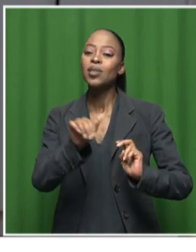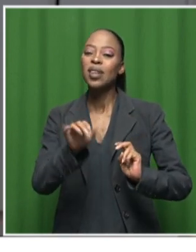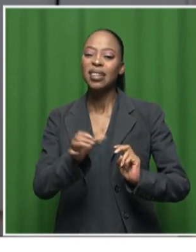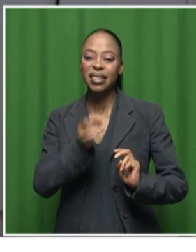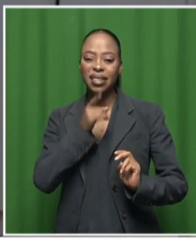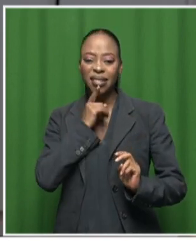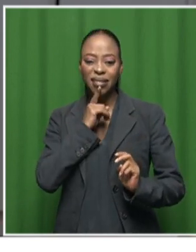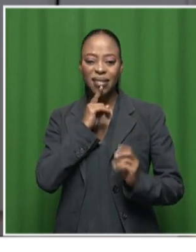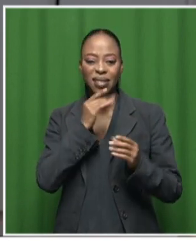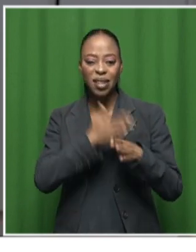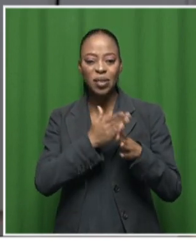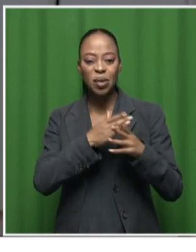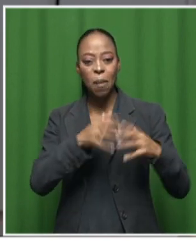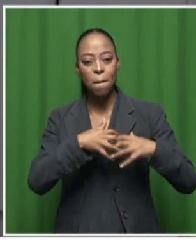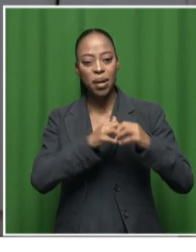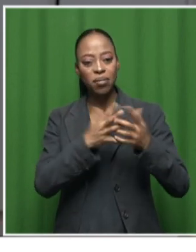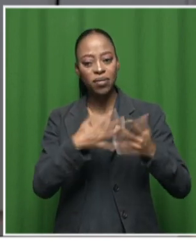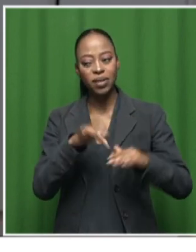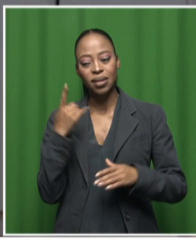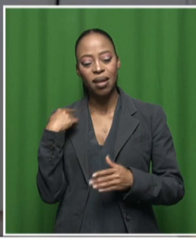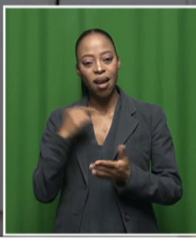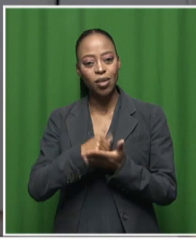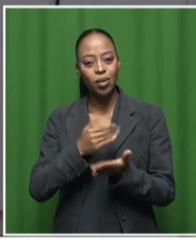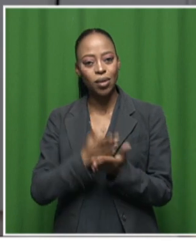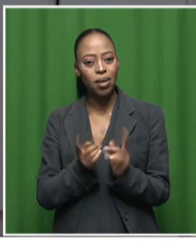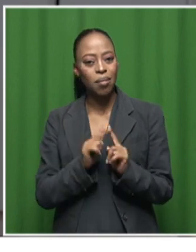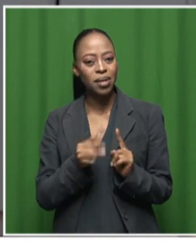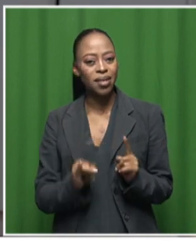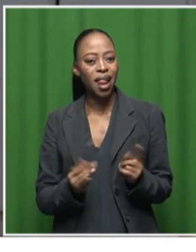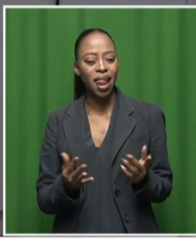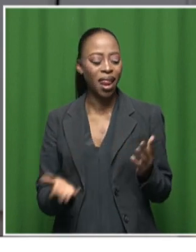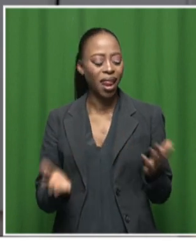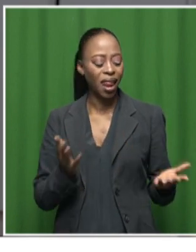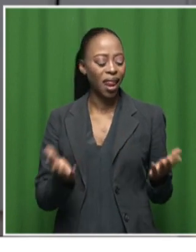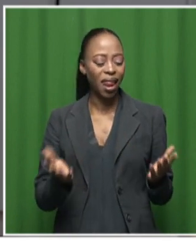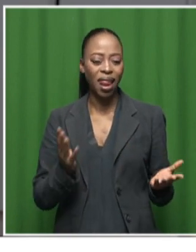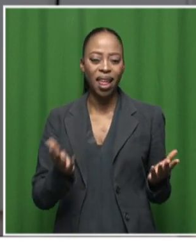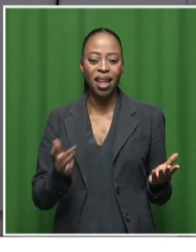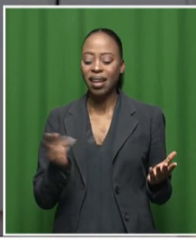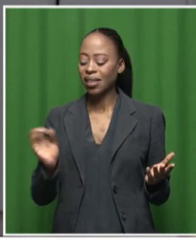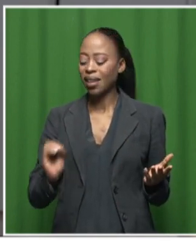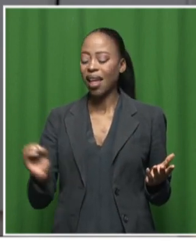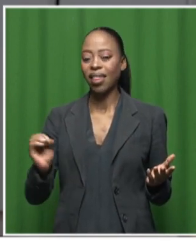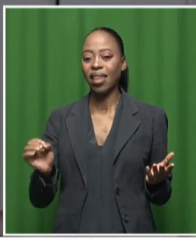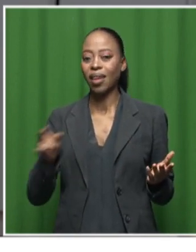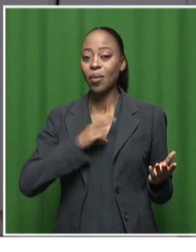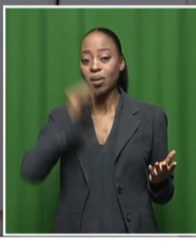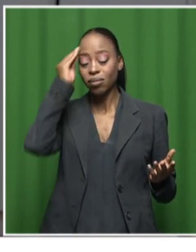260,000 jobs in the last quarter, but that kind of pales when we're